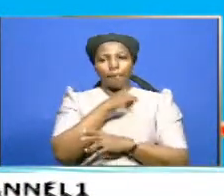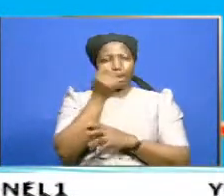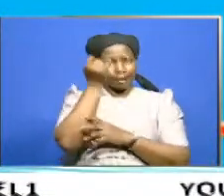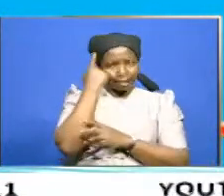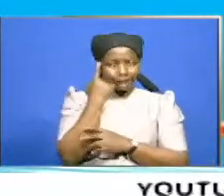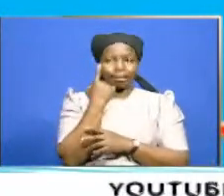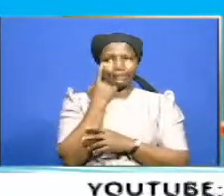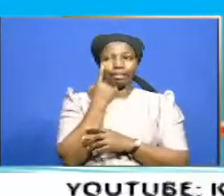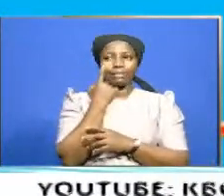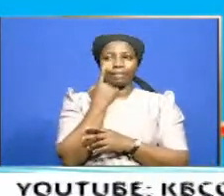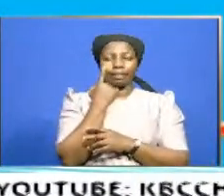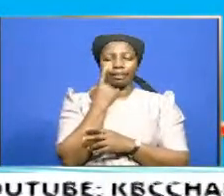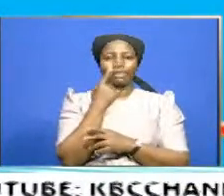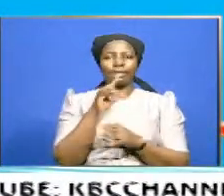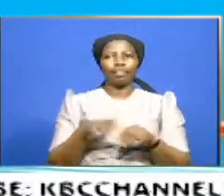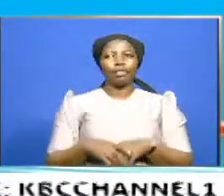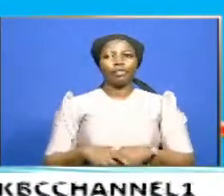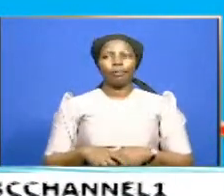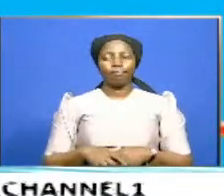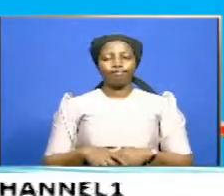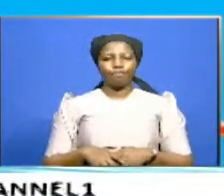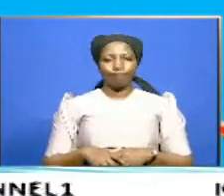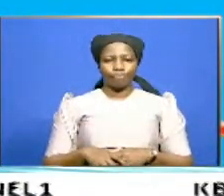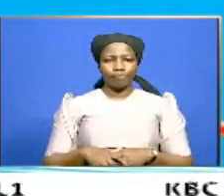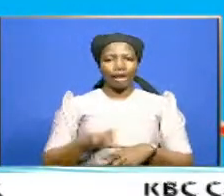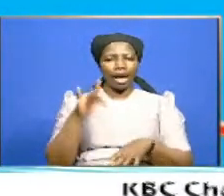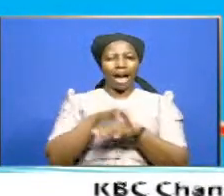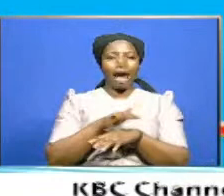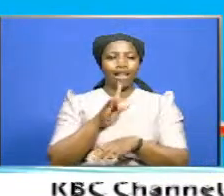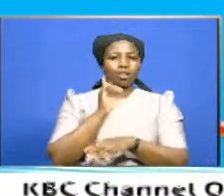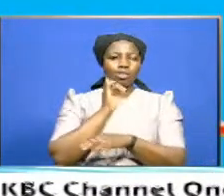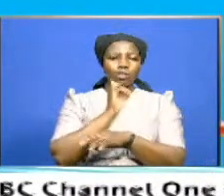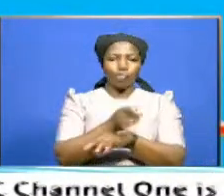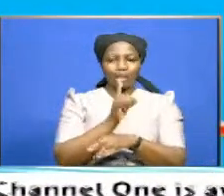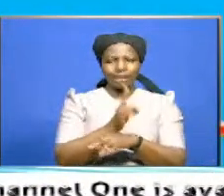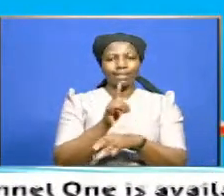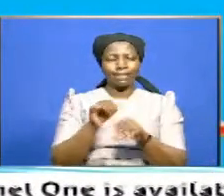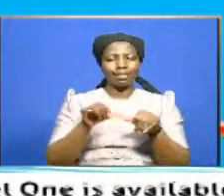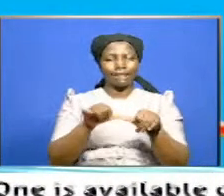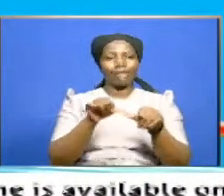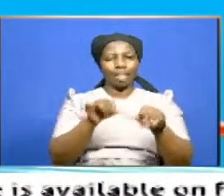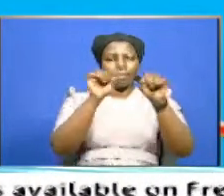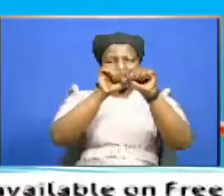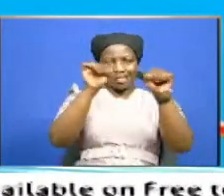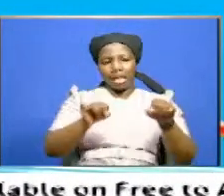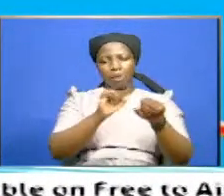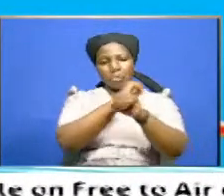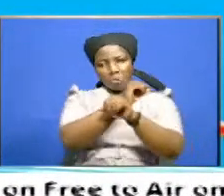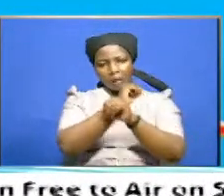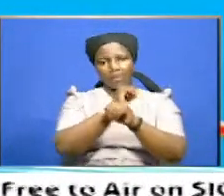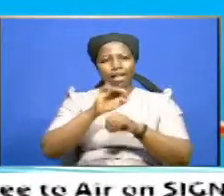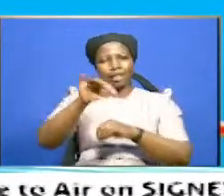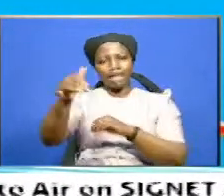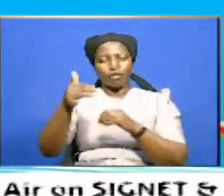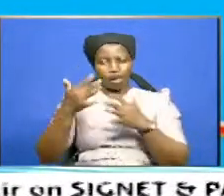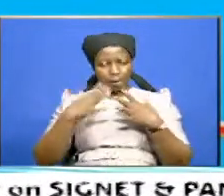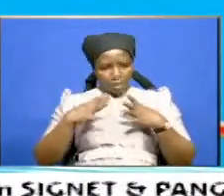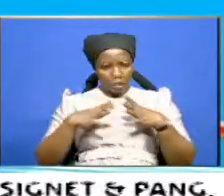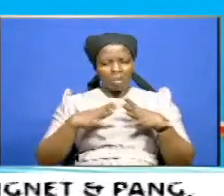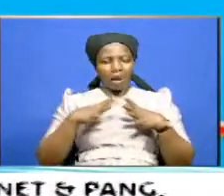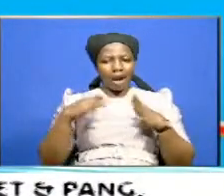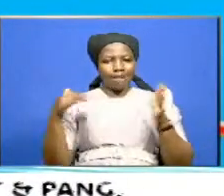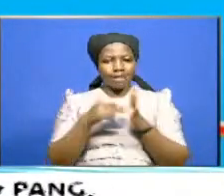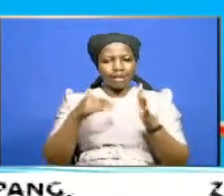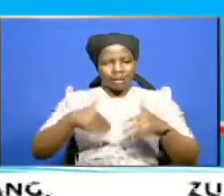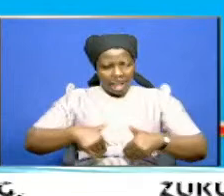the early warning sustainable system, to cushion urban dwellers against hunger and